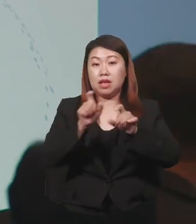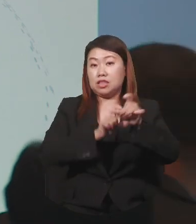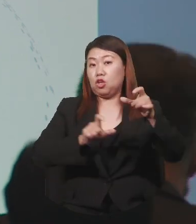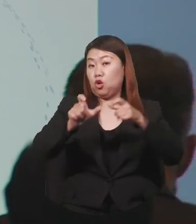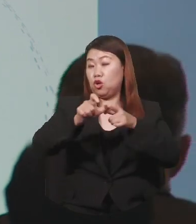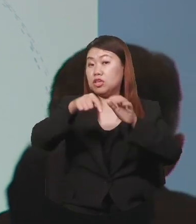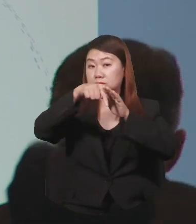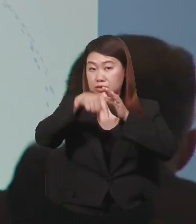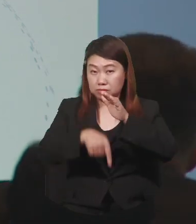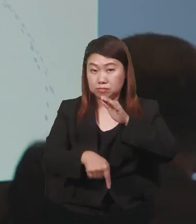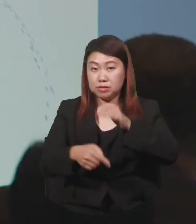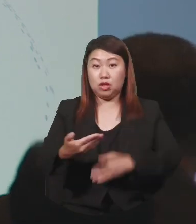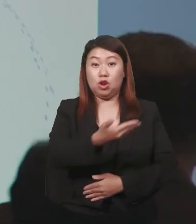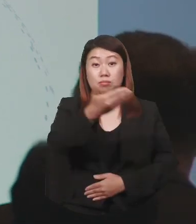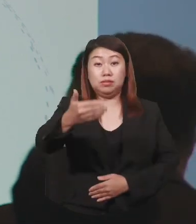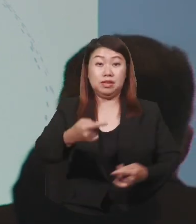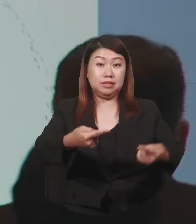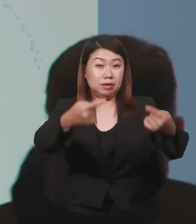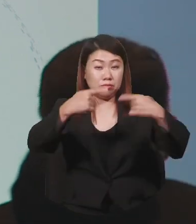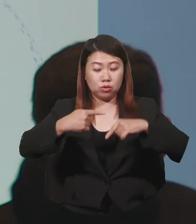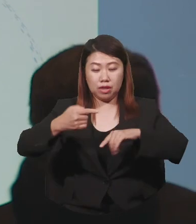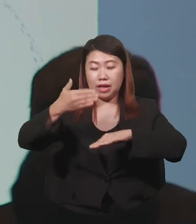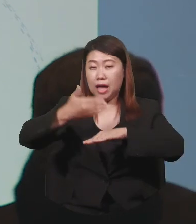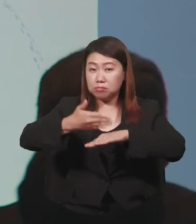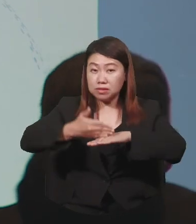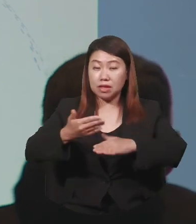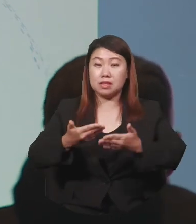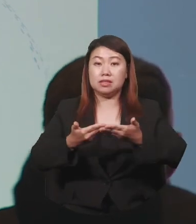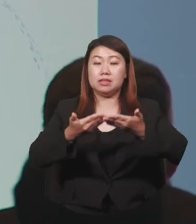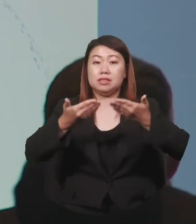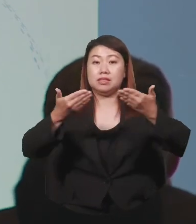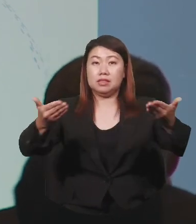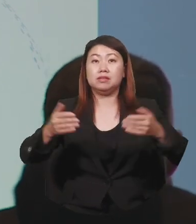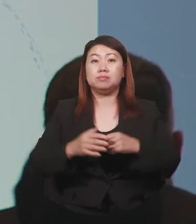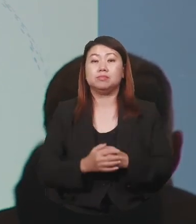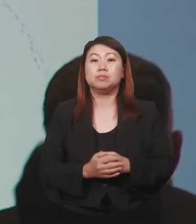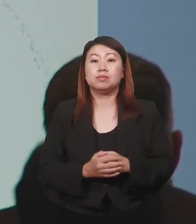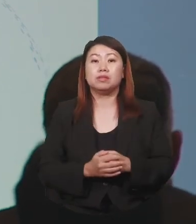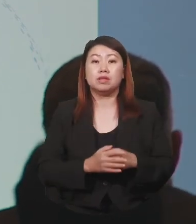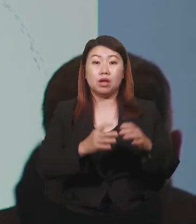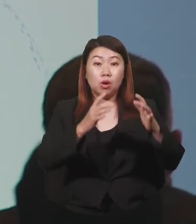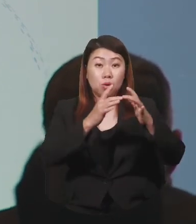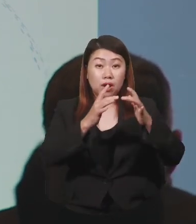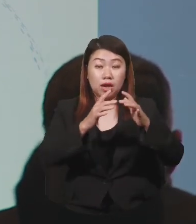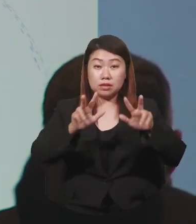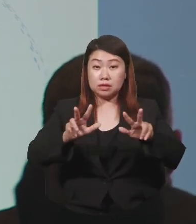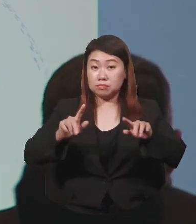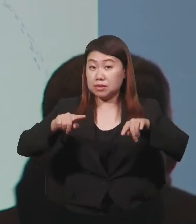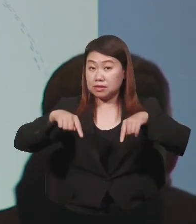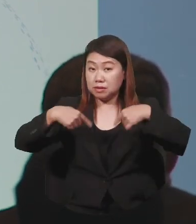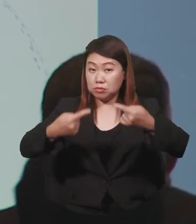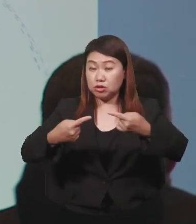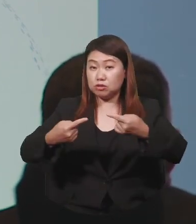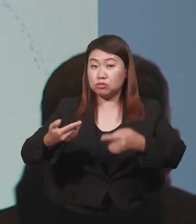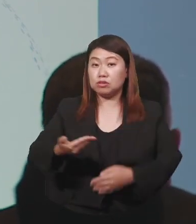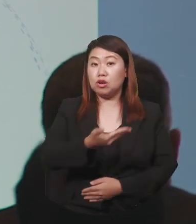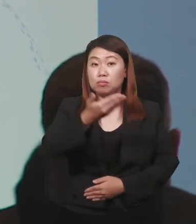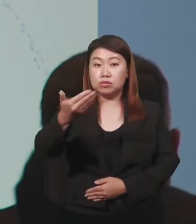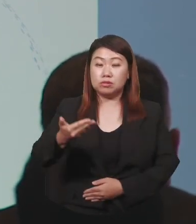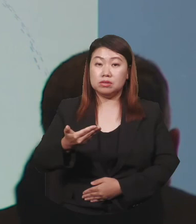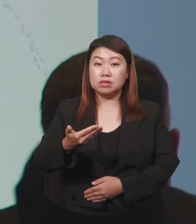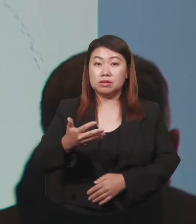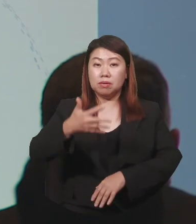highly appreciated. And also, we would like to thank our online participants for staying with us until the very end of our programs